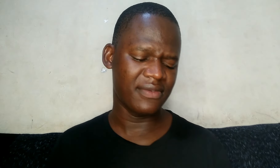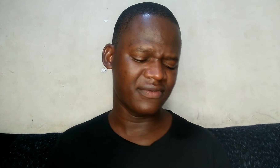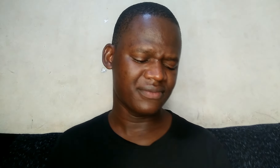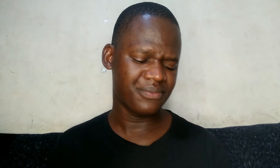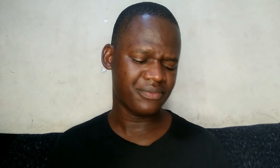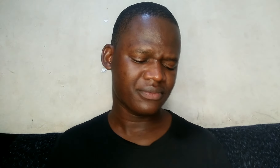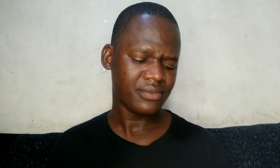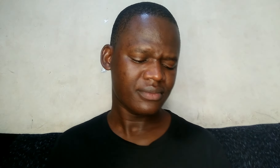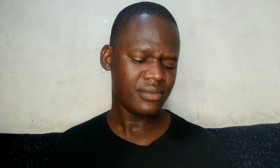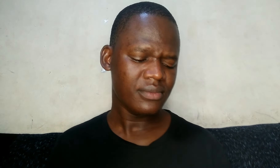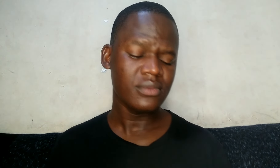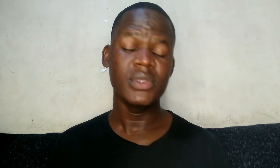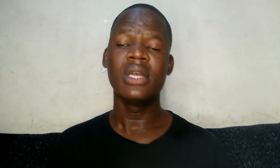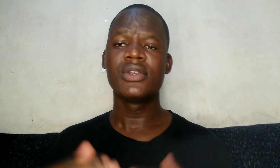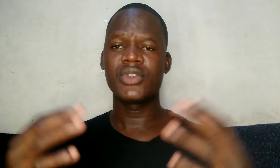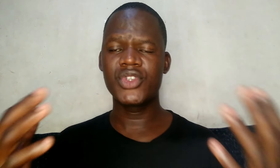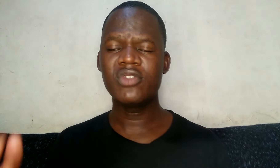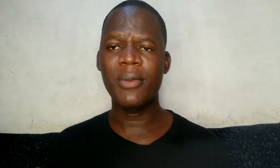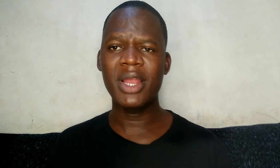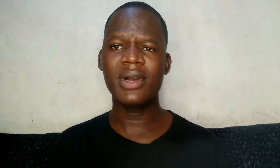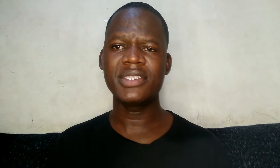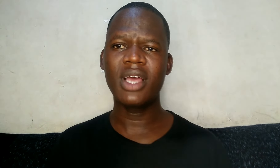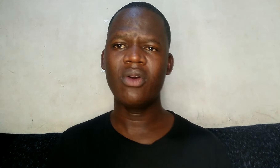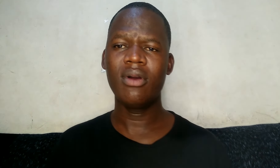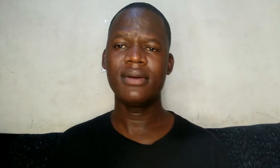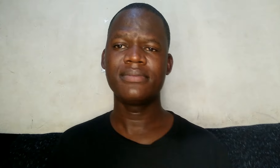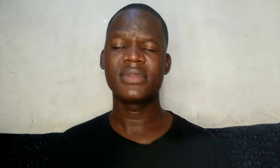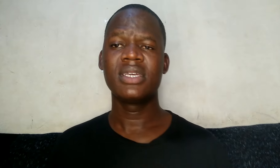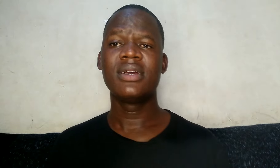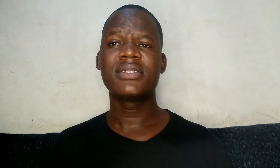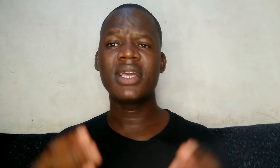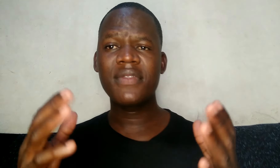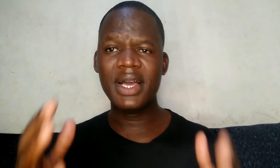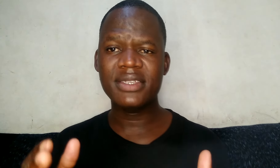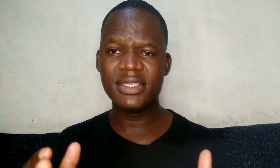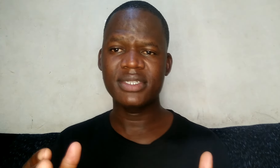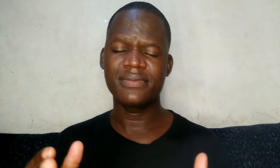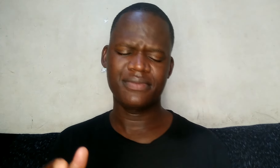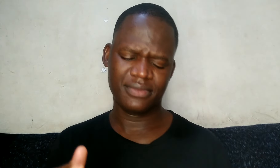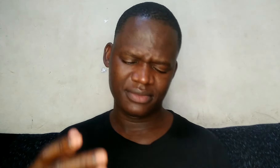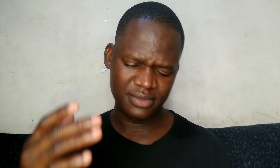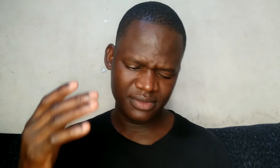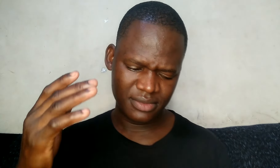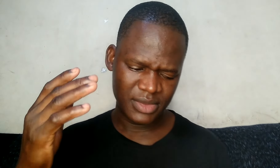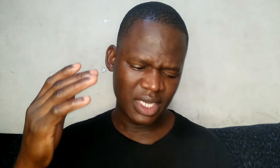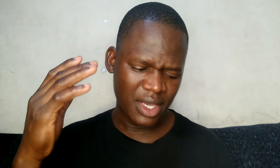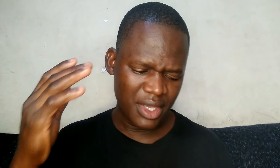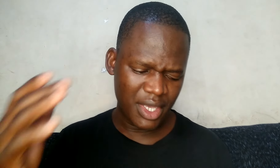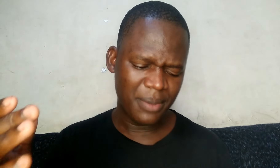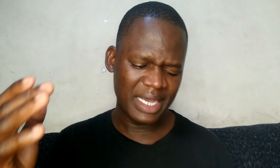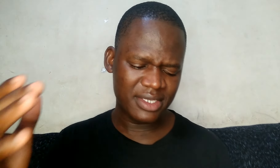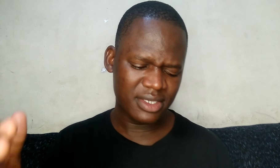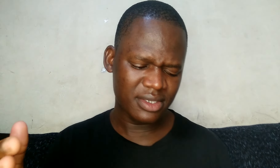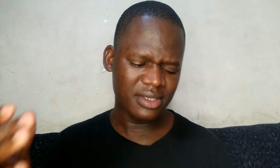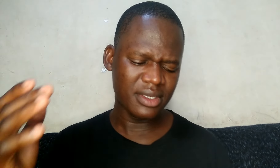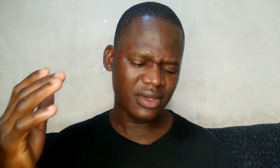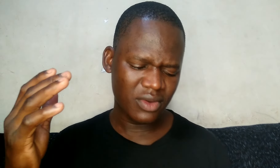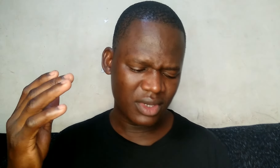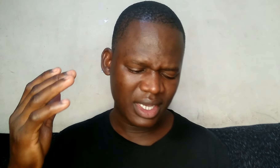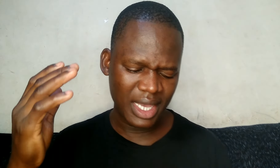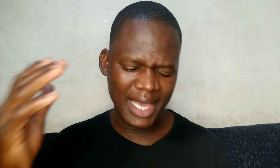in their life. So Eugene Wamalwa is now saying that he